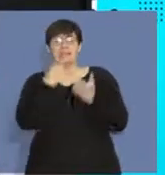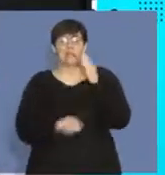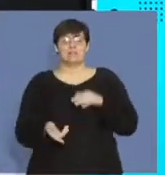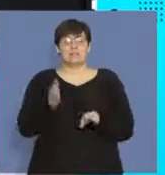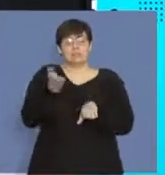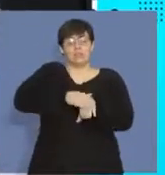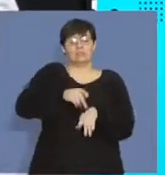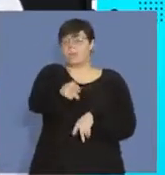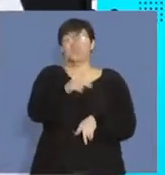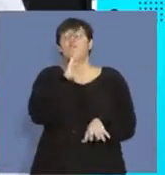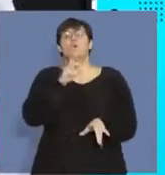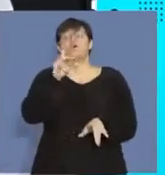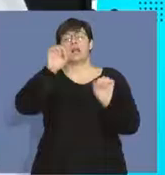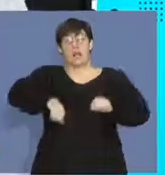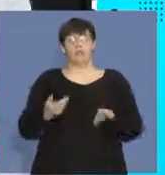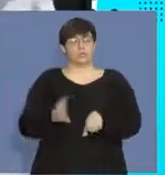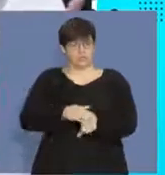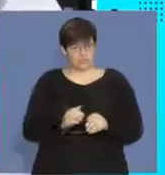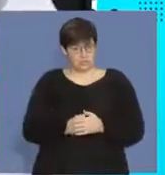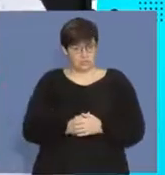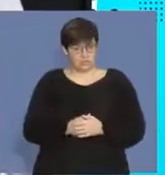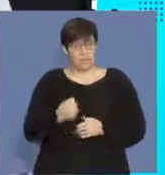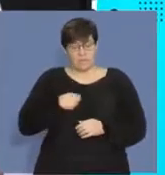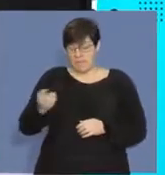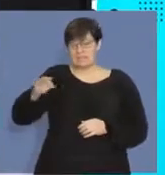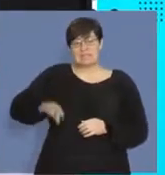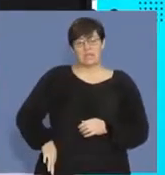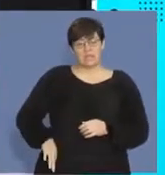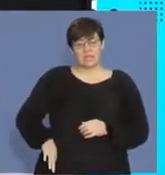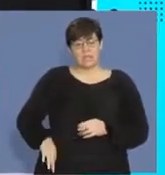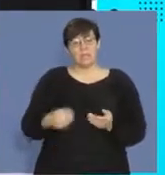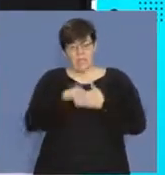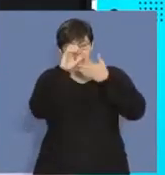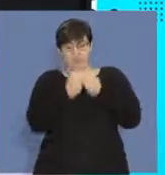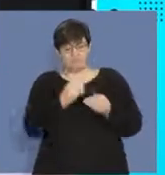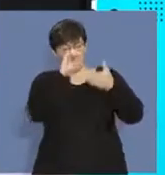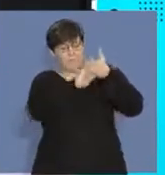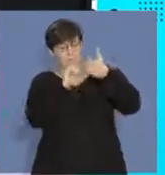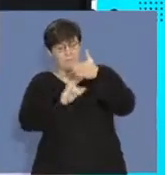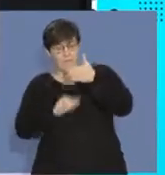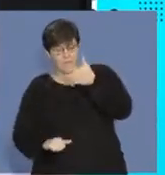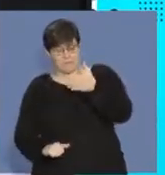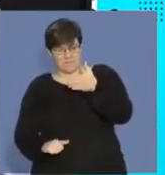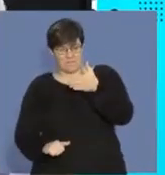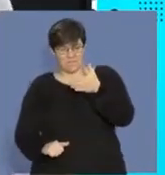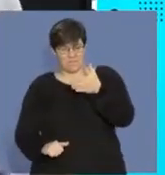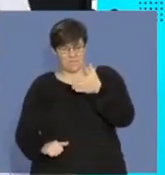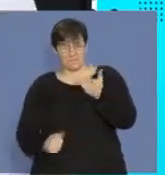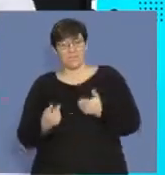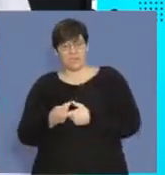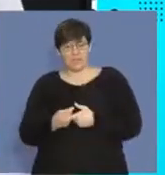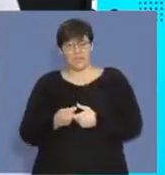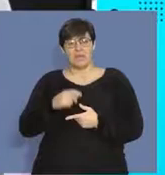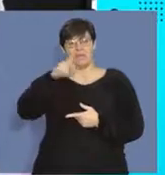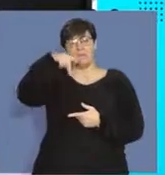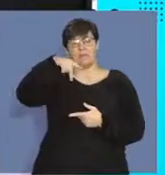taxation. You, as a salaried earner, there are certain deductions that are allowed for you when you're